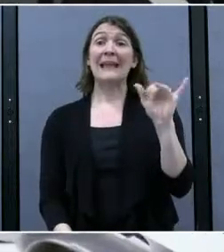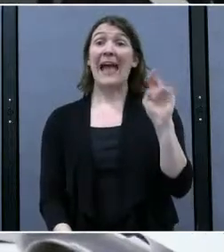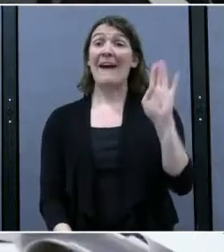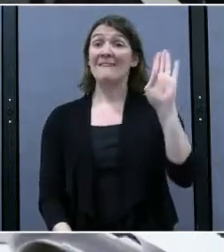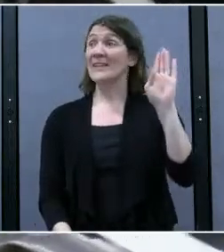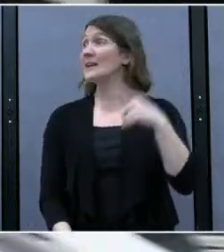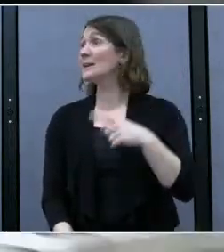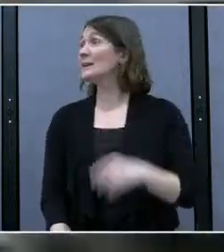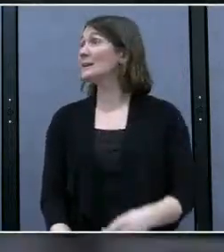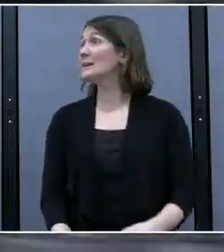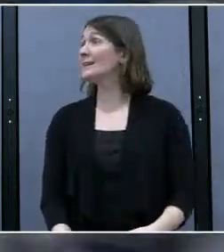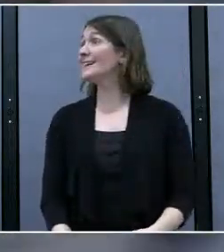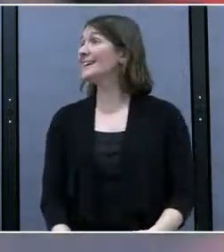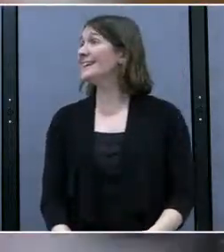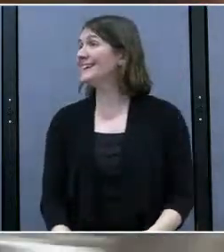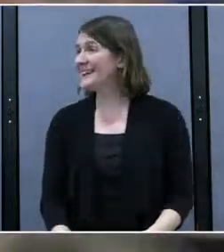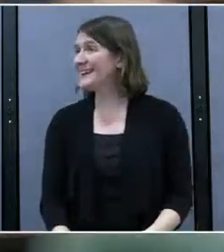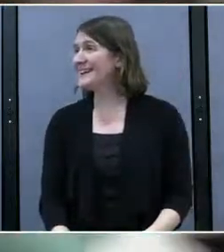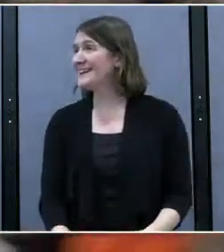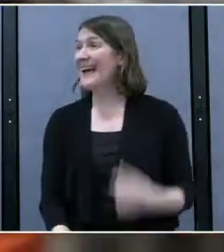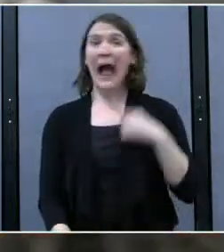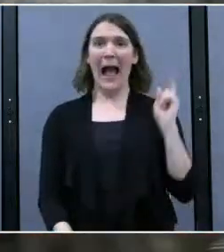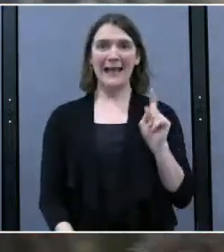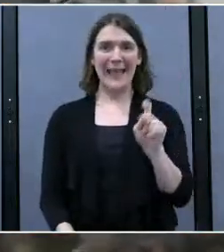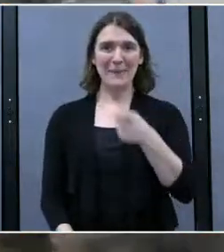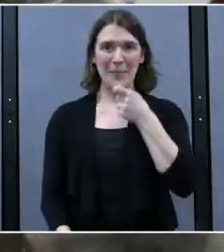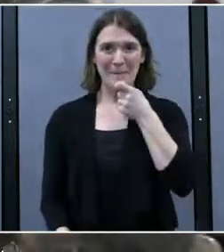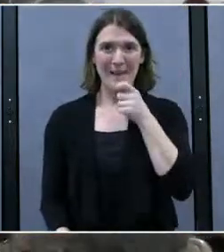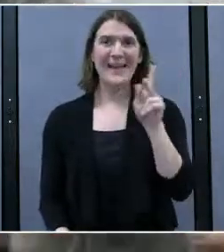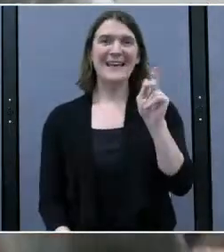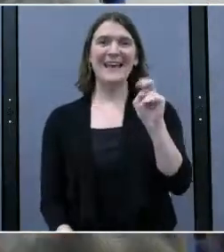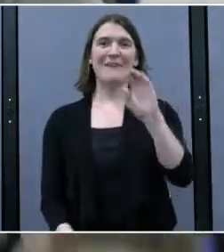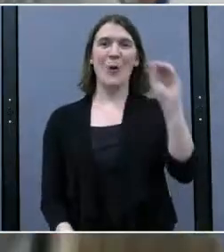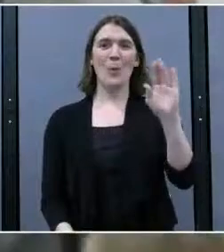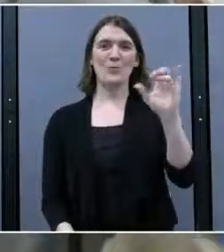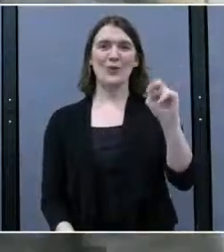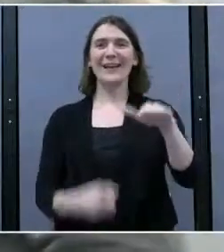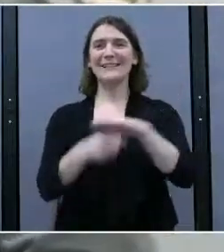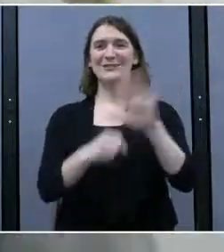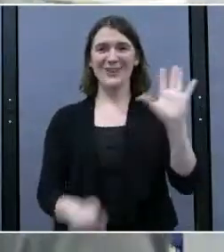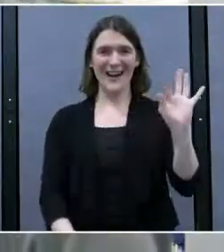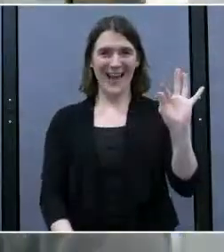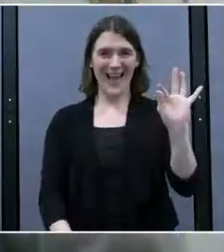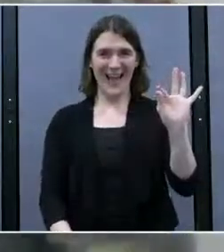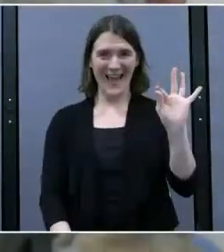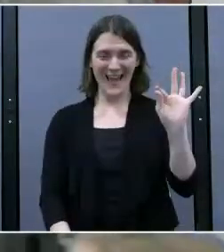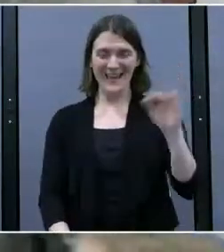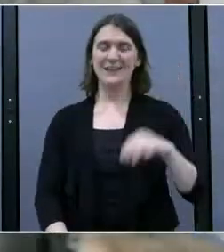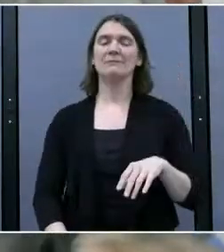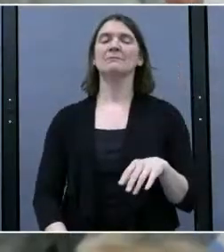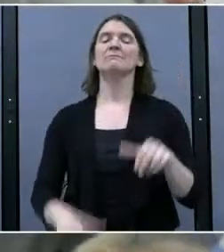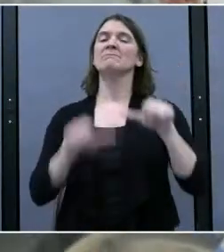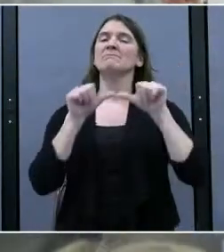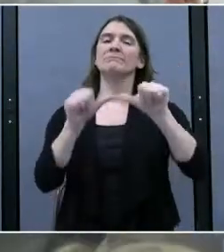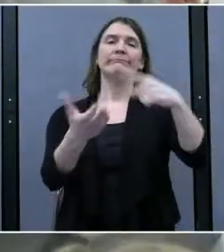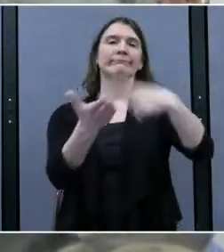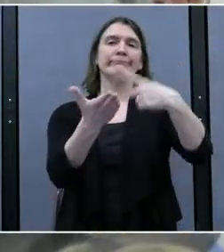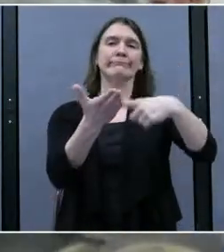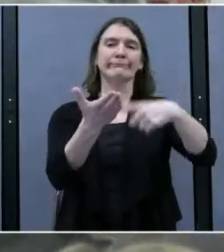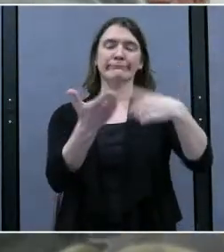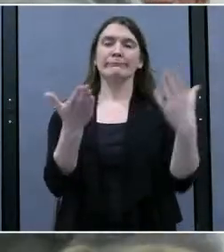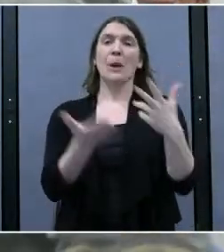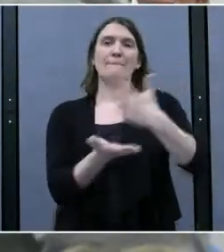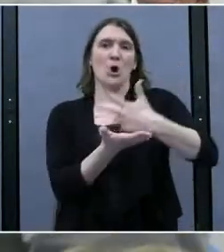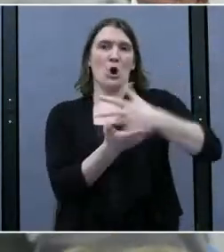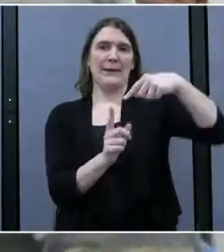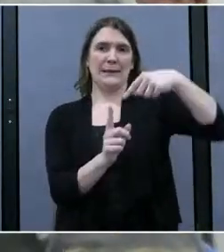question. I do. Right. I came up to the mic. Kevin O'Brien, District 9. Kind of a continuation, a question about the